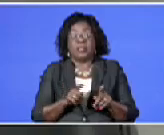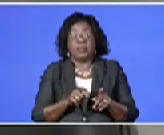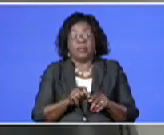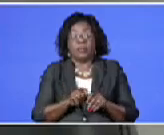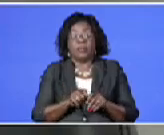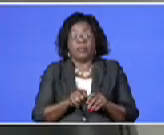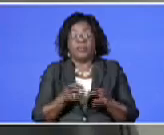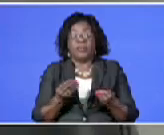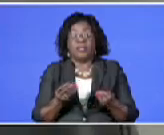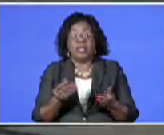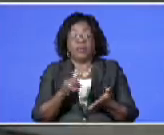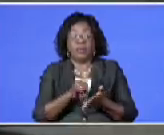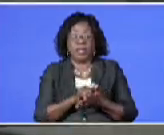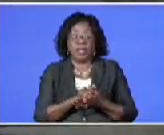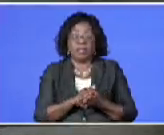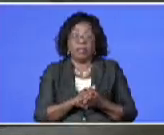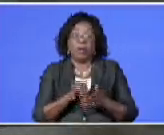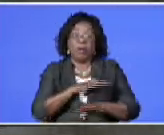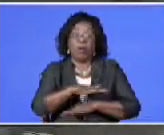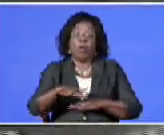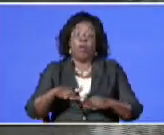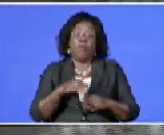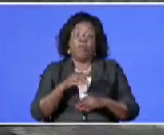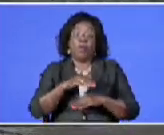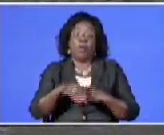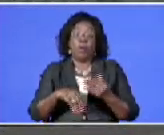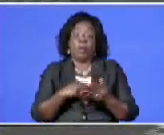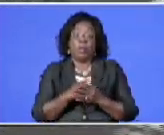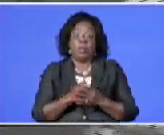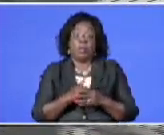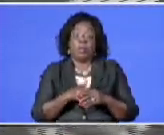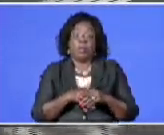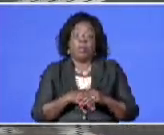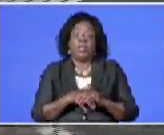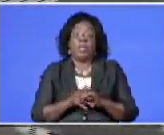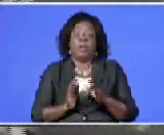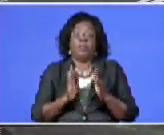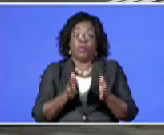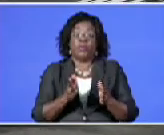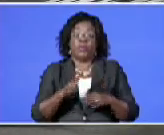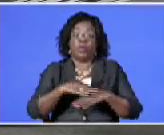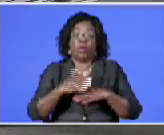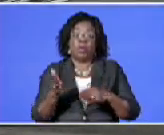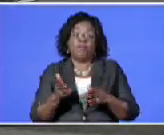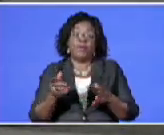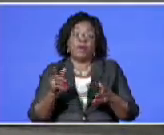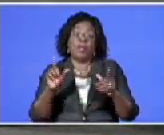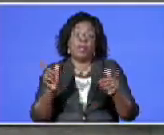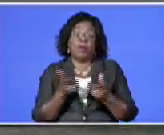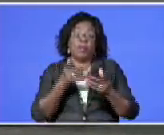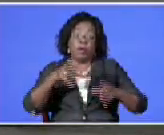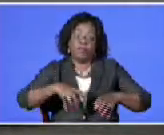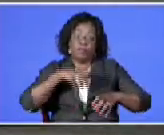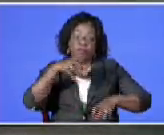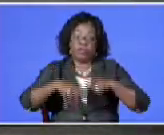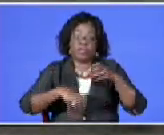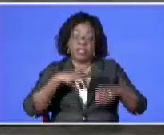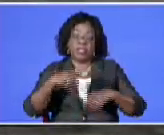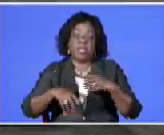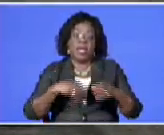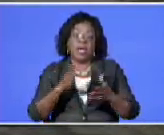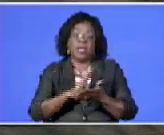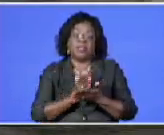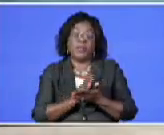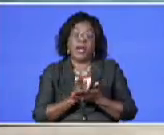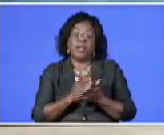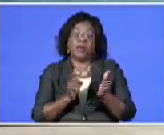and addressing those types of things. Overall, GPH's phased approach calls for a lot of bulldozing what has long been part and parcel of